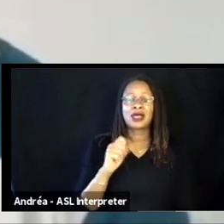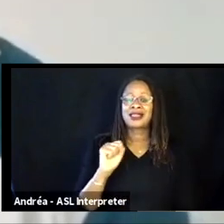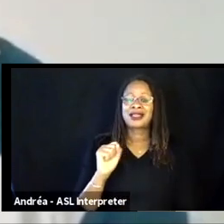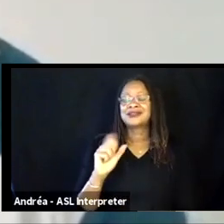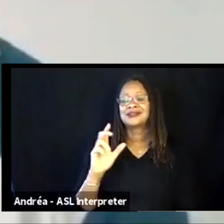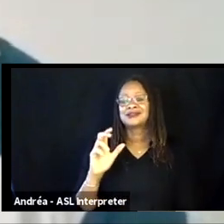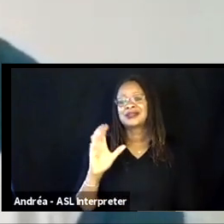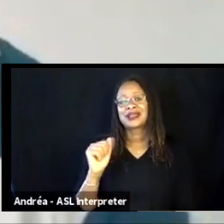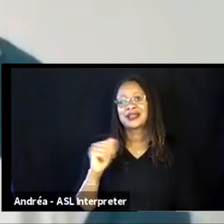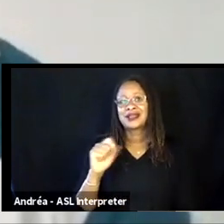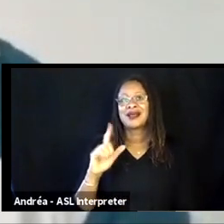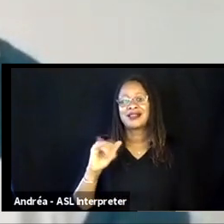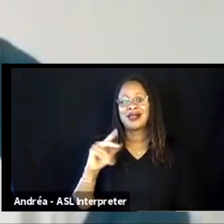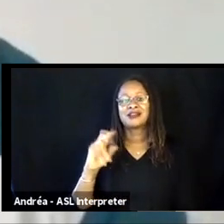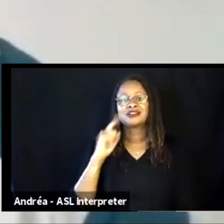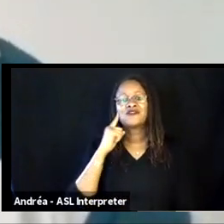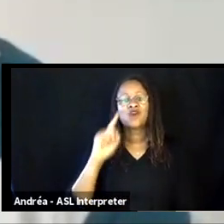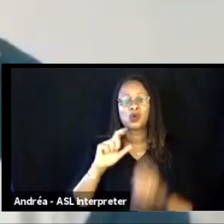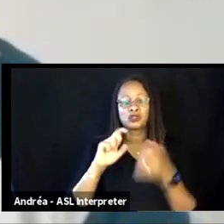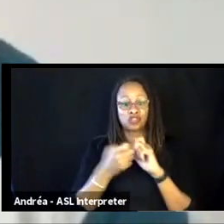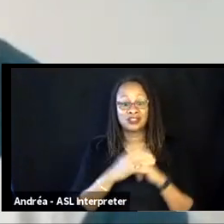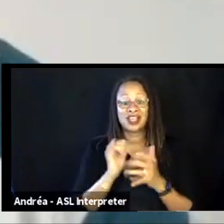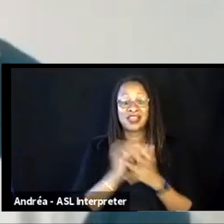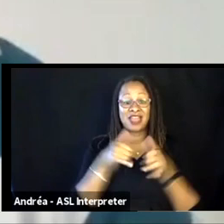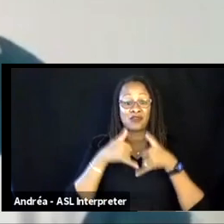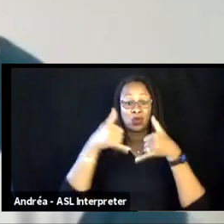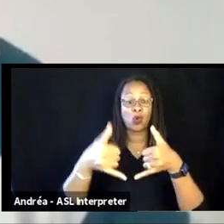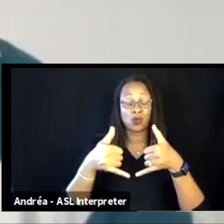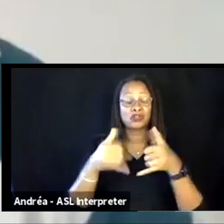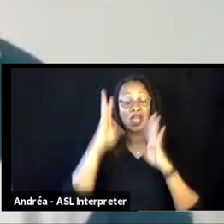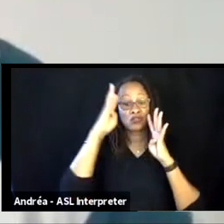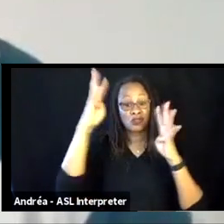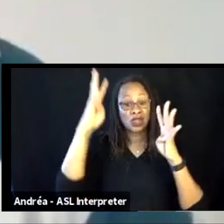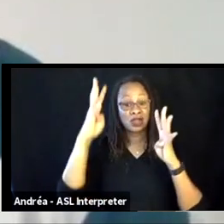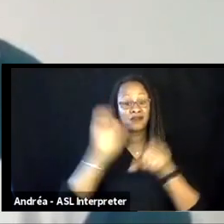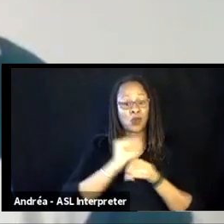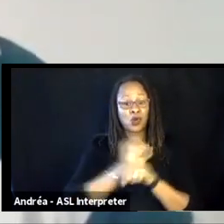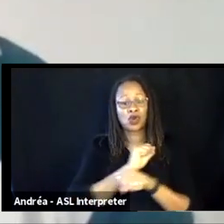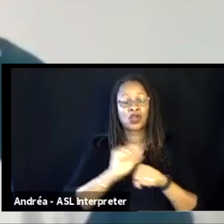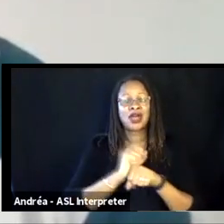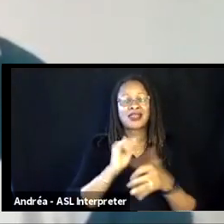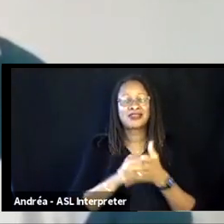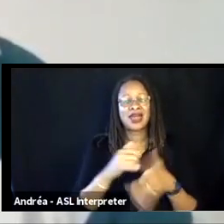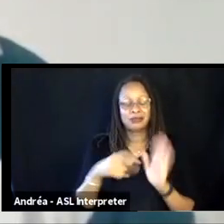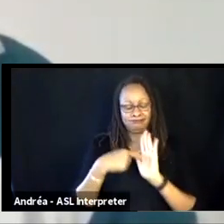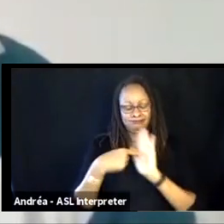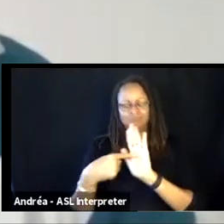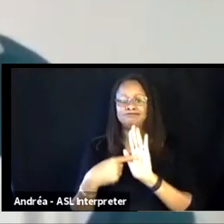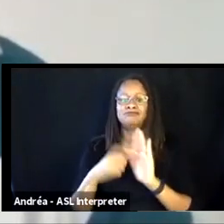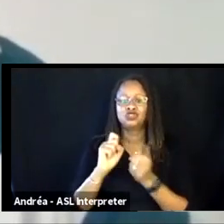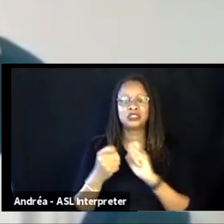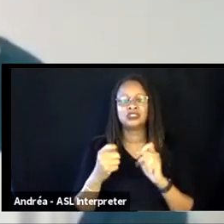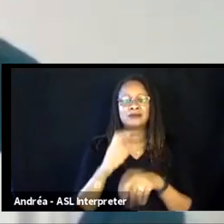that's an award that specifically rewards creative work that addresses the misrepresentation of gender in marketing communications.